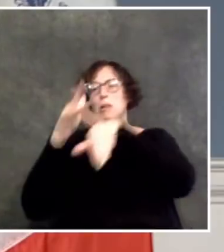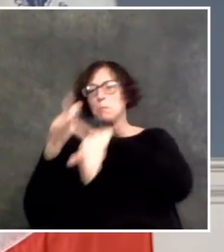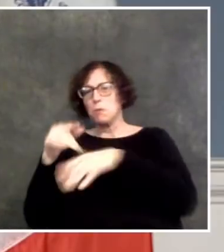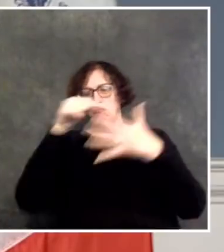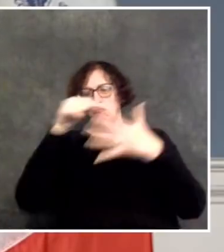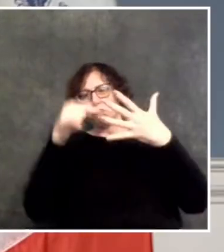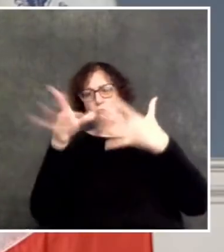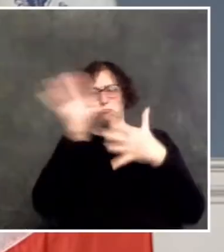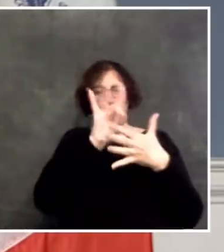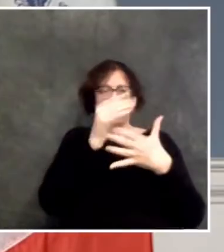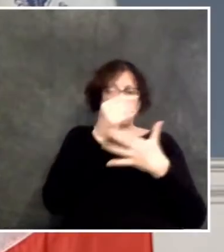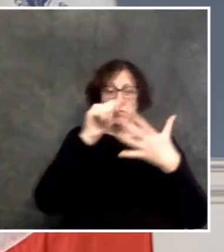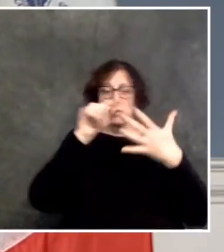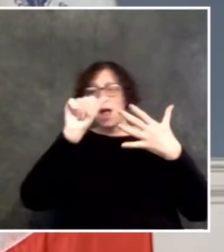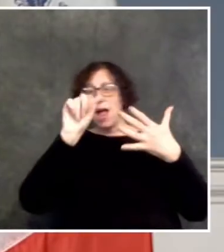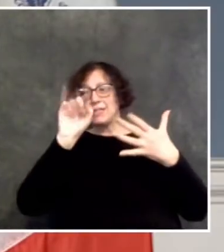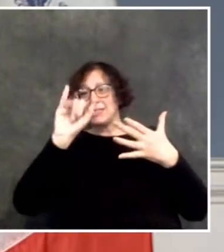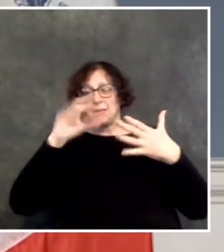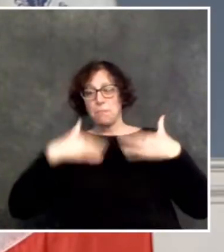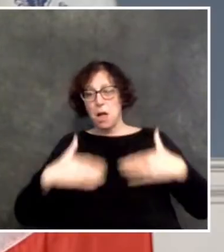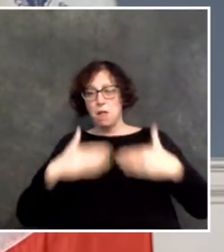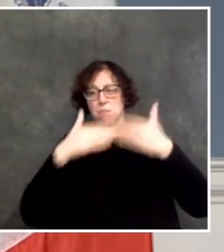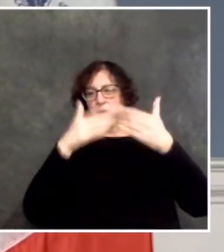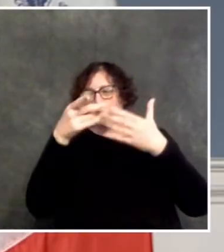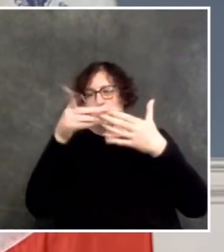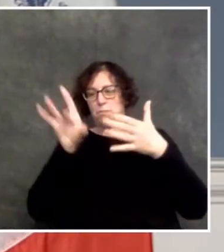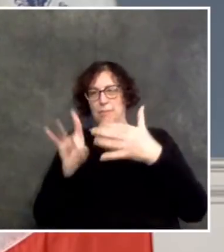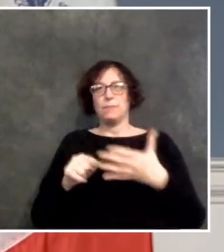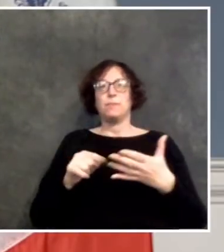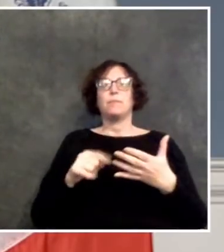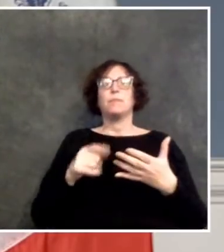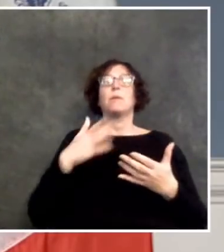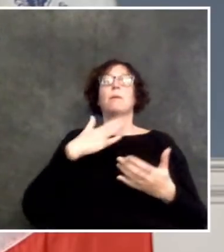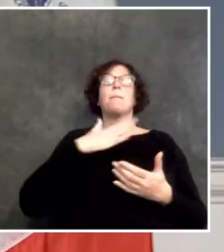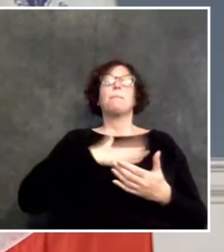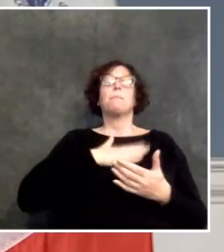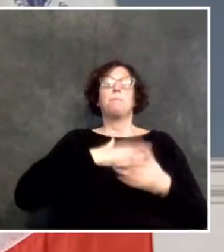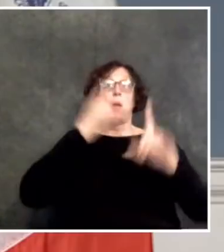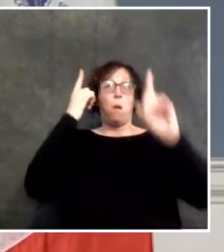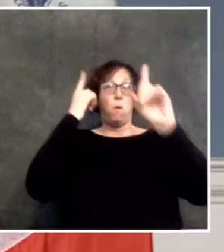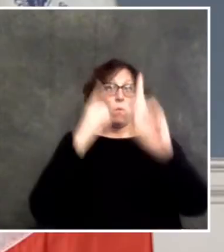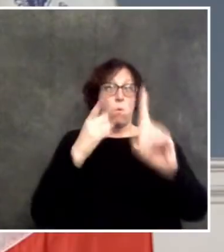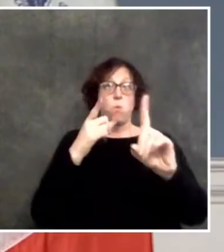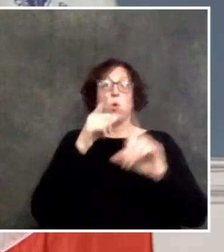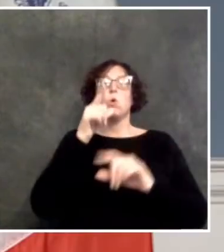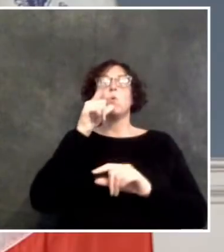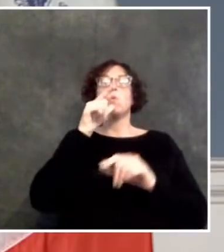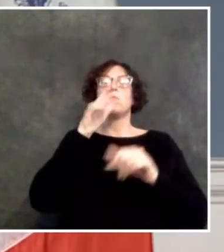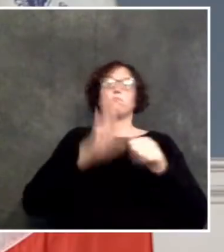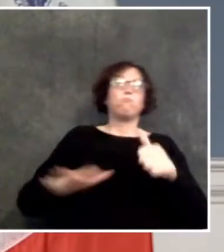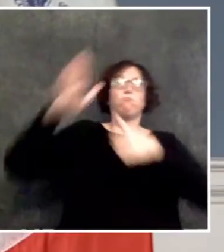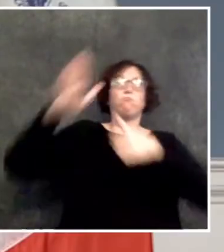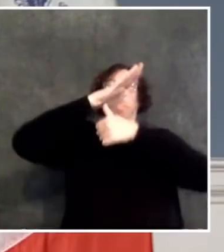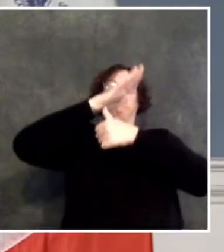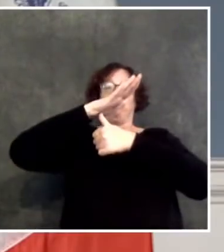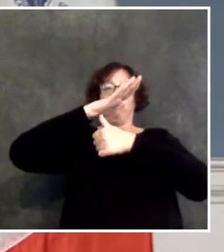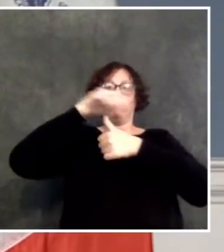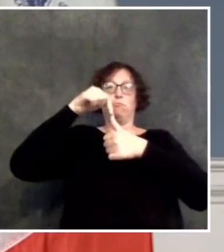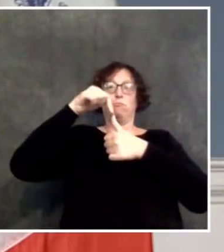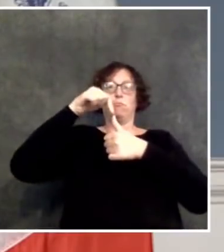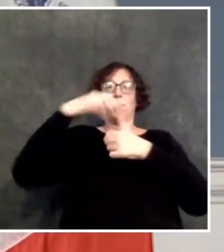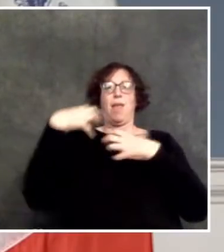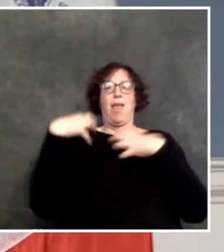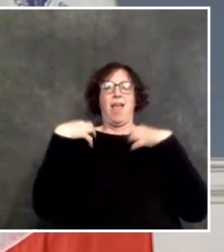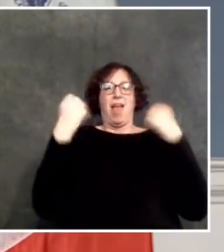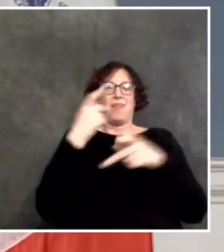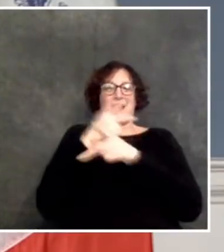other essential personnel, that be the first thing we do, really make sure that anyone who wants that test among those crucial